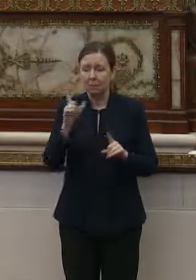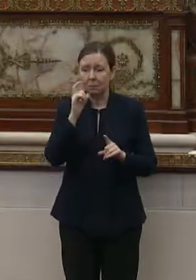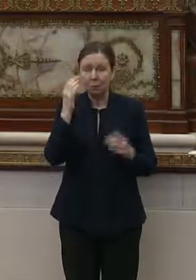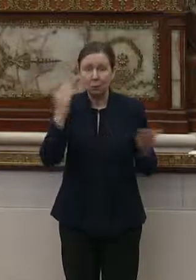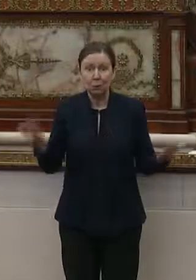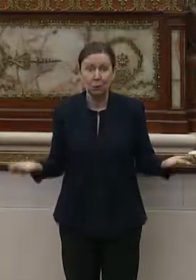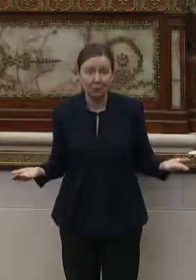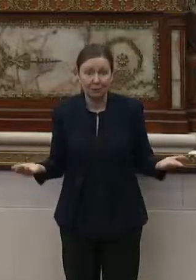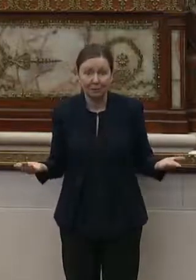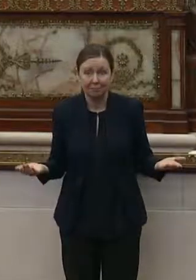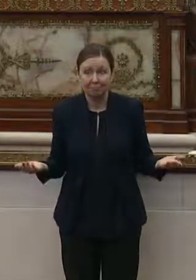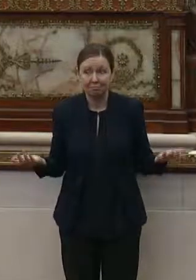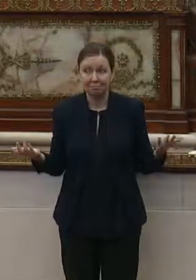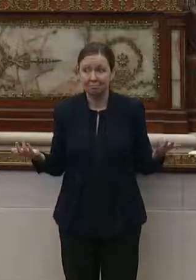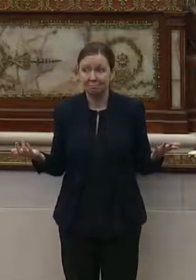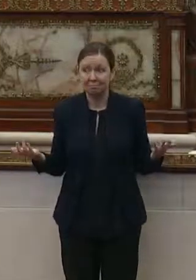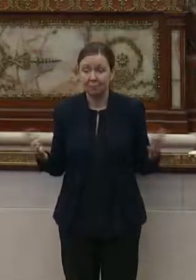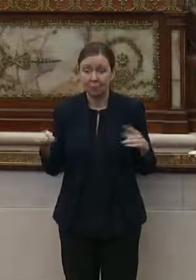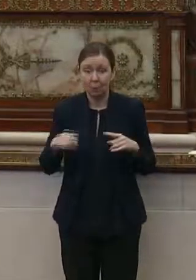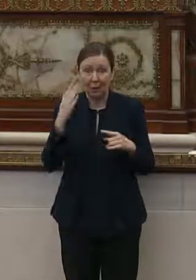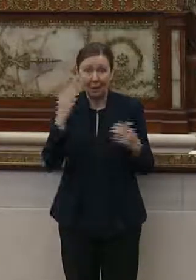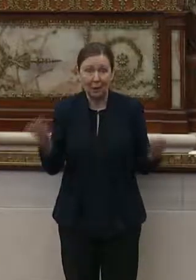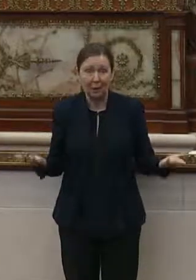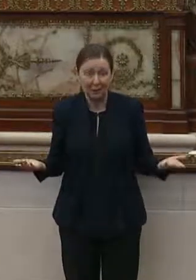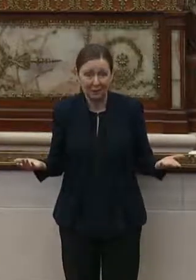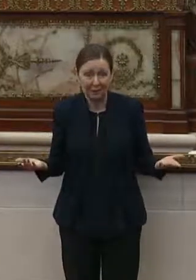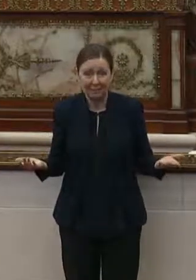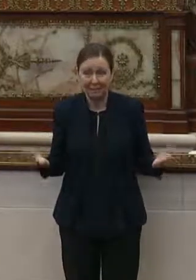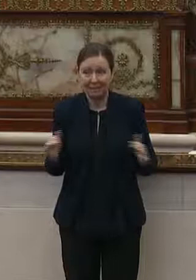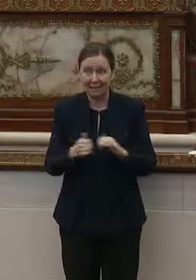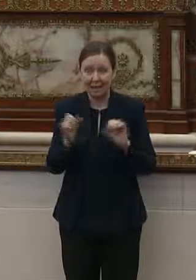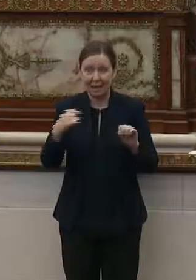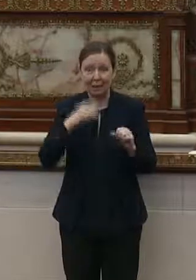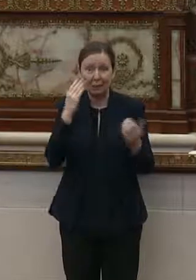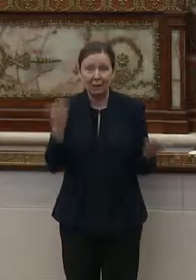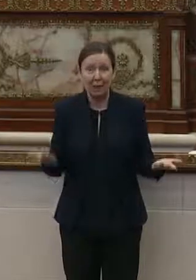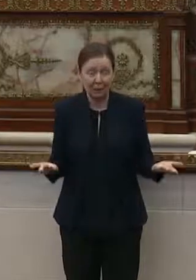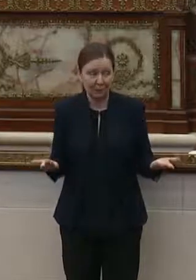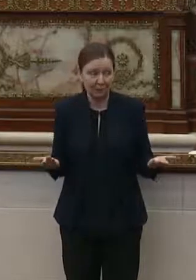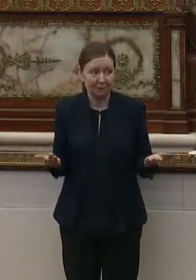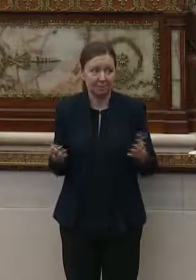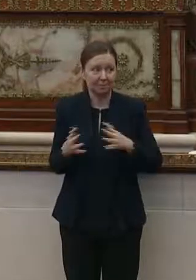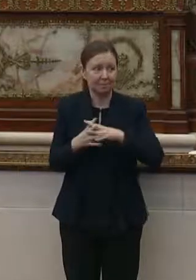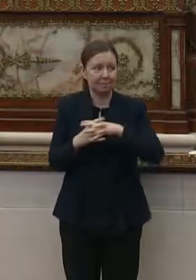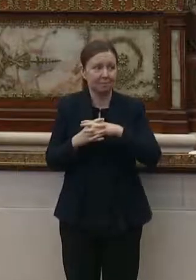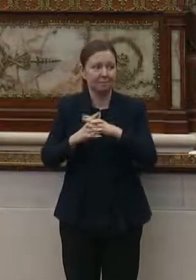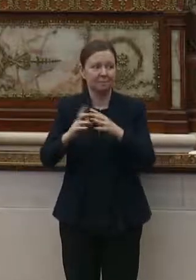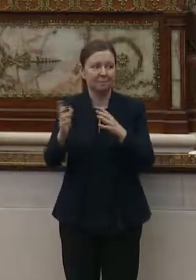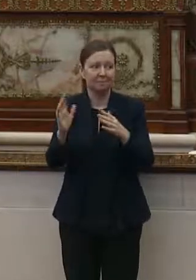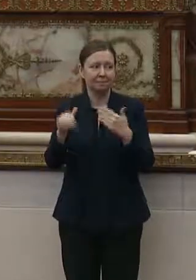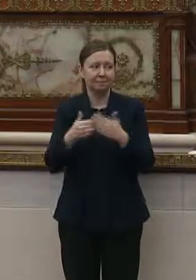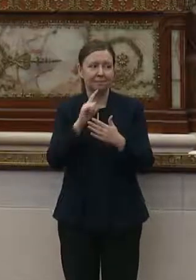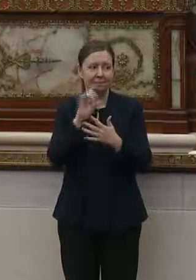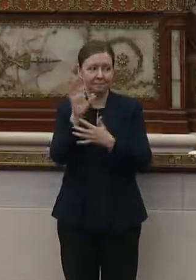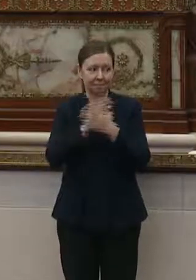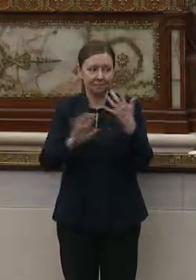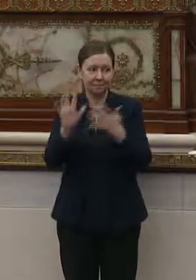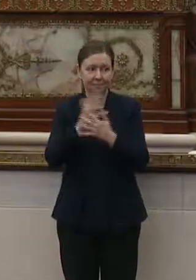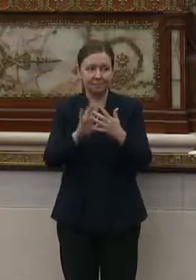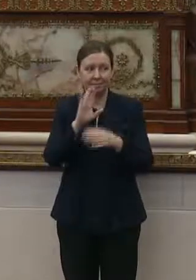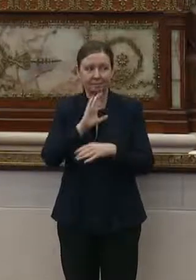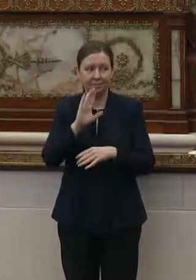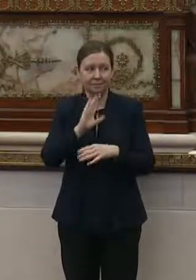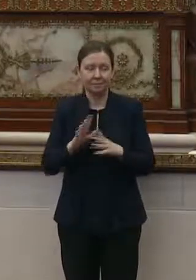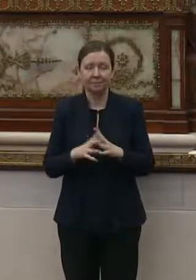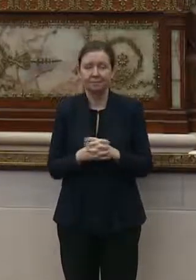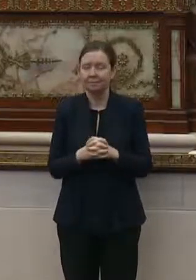knew? And, when do they know? Like, how come we don't know? It's just all very confusing and